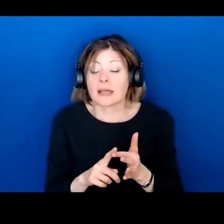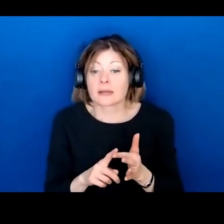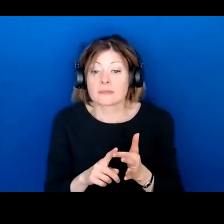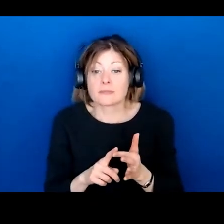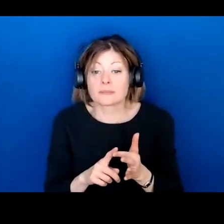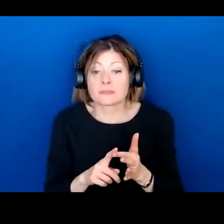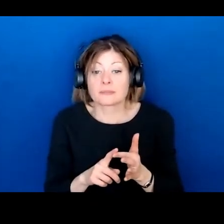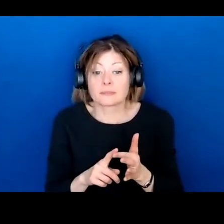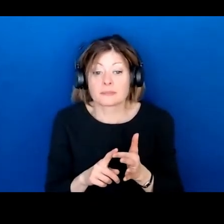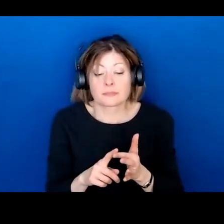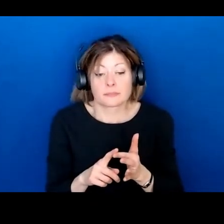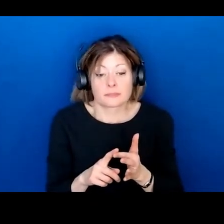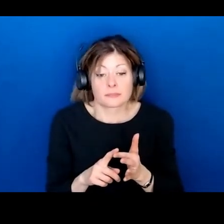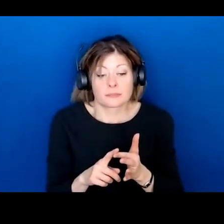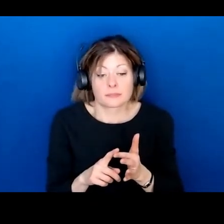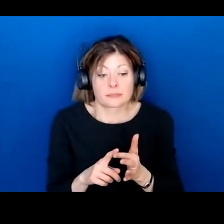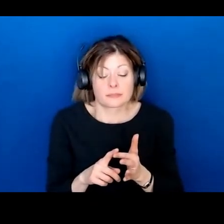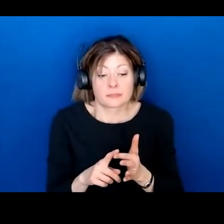Yeah.